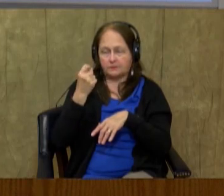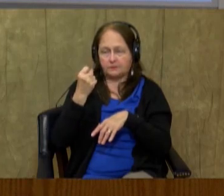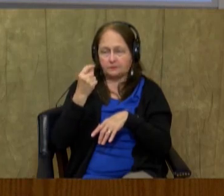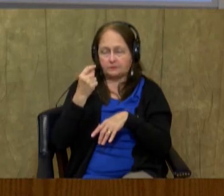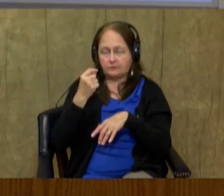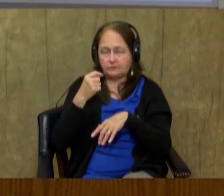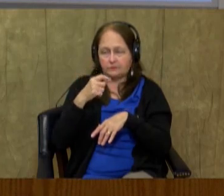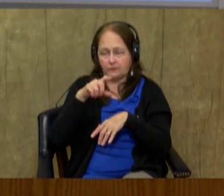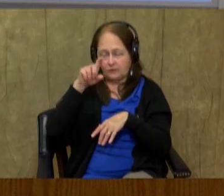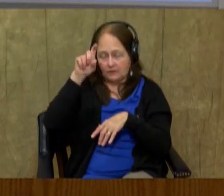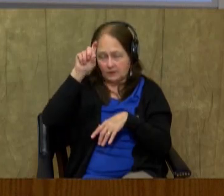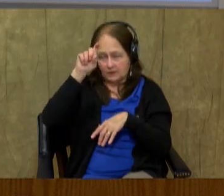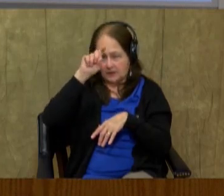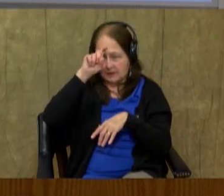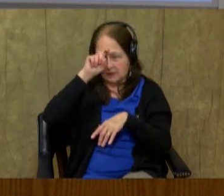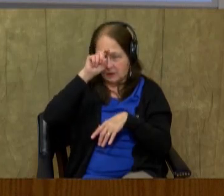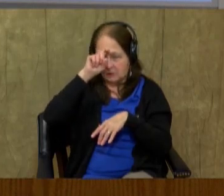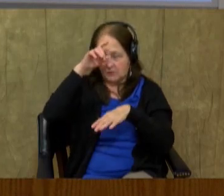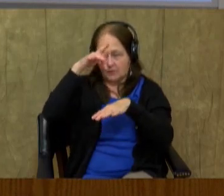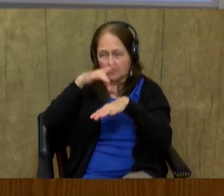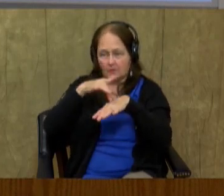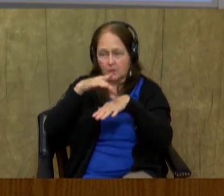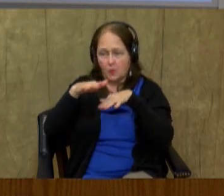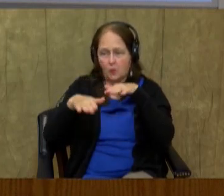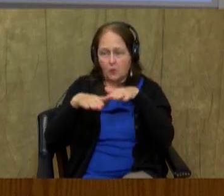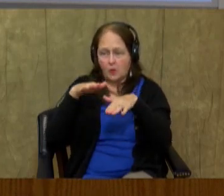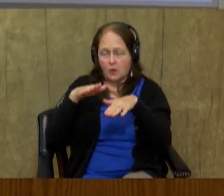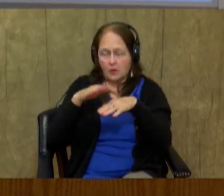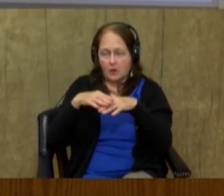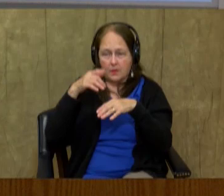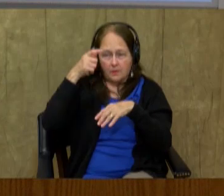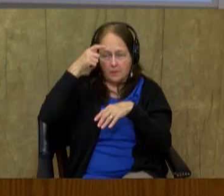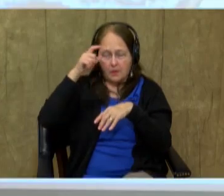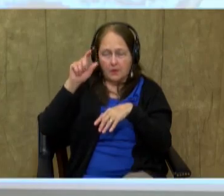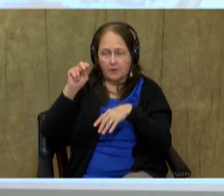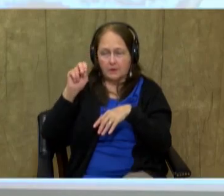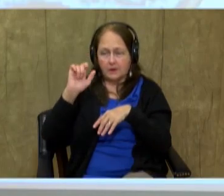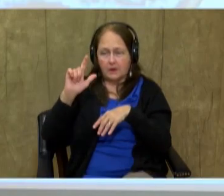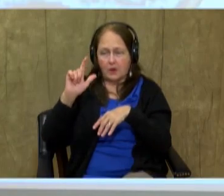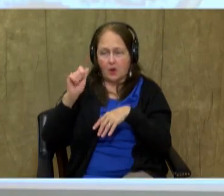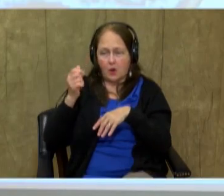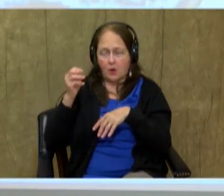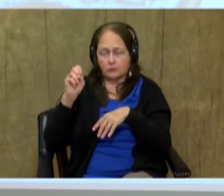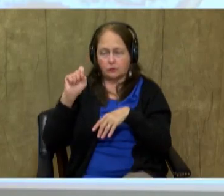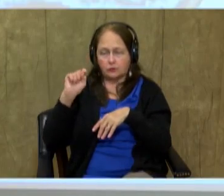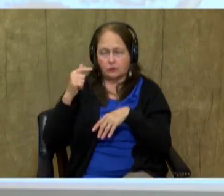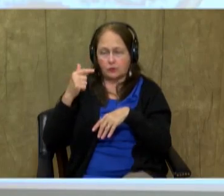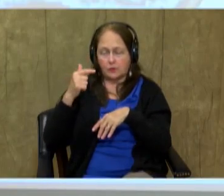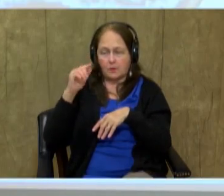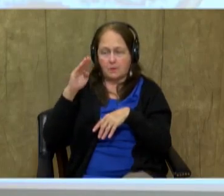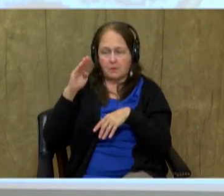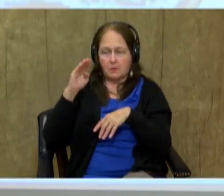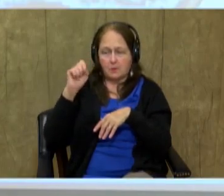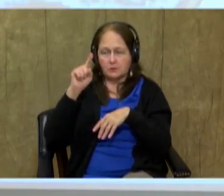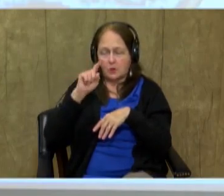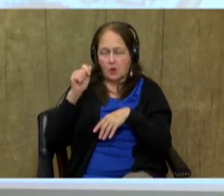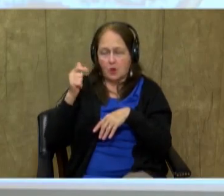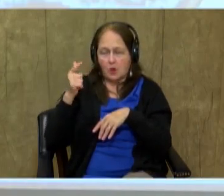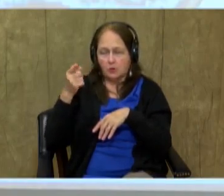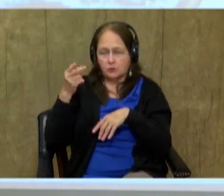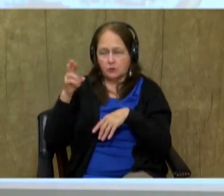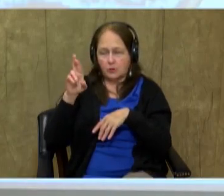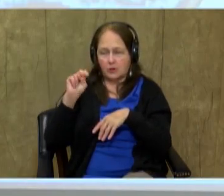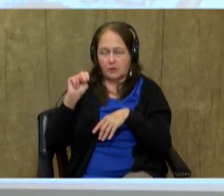the Eagle has landed. They walked on the moon. Neil Armstrong, Michael Collins, Buzz Aldrin. I want